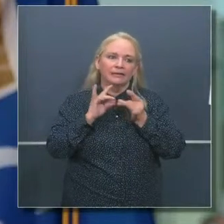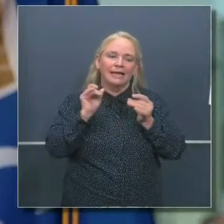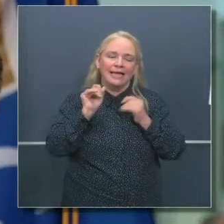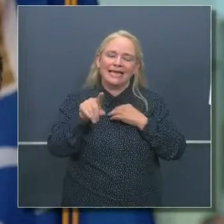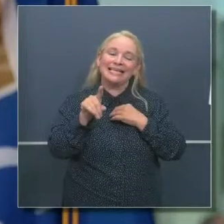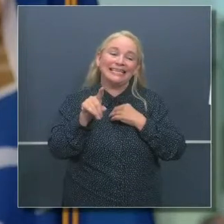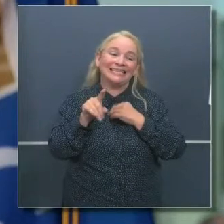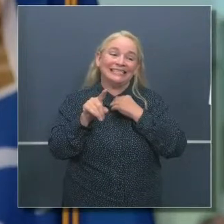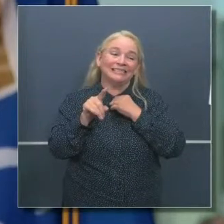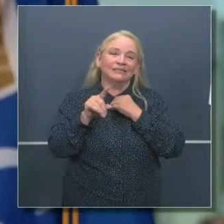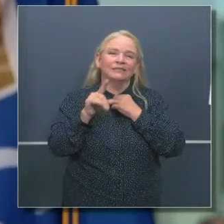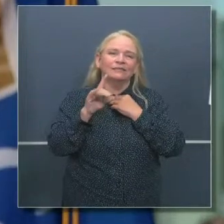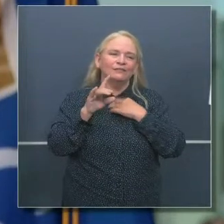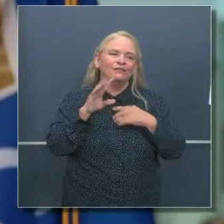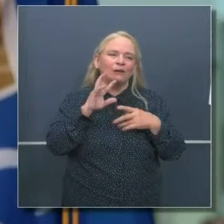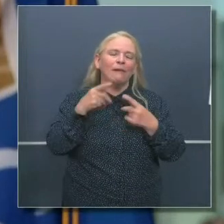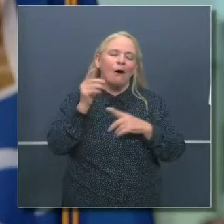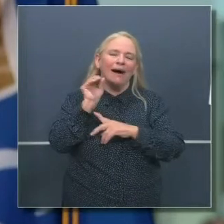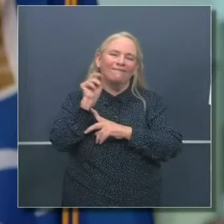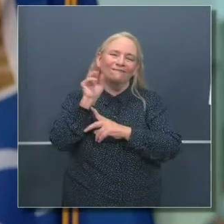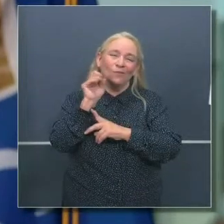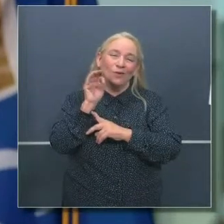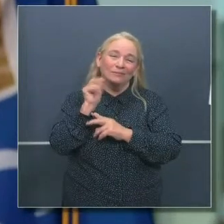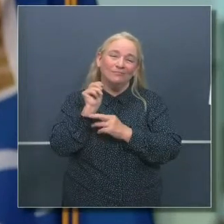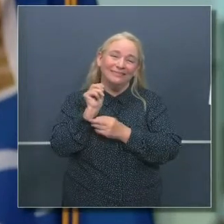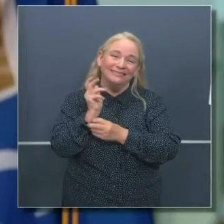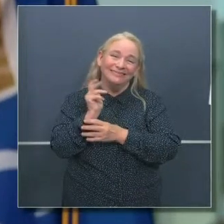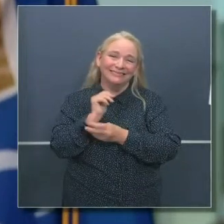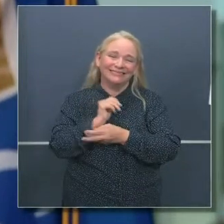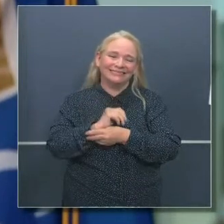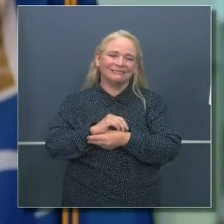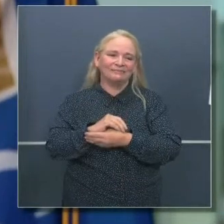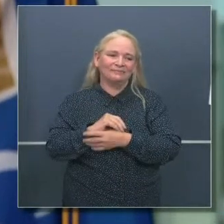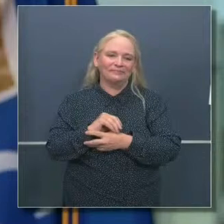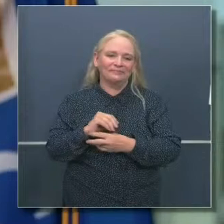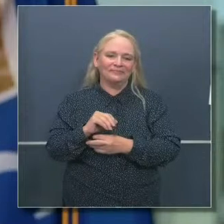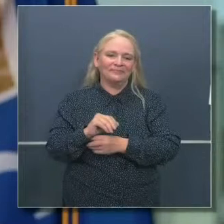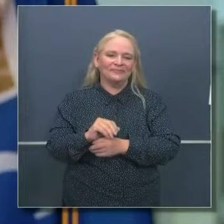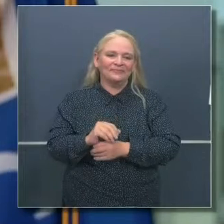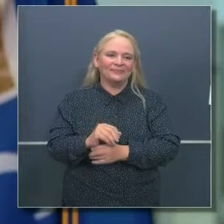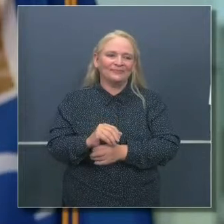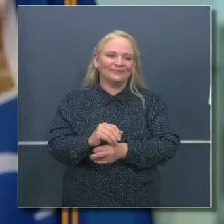might. But God can you hear me, bless. Governor? Perfectly. Okay.